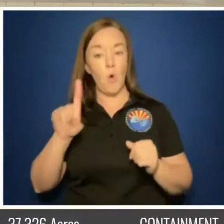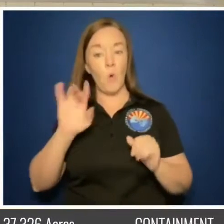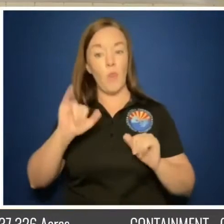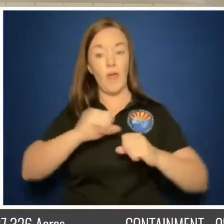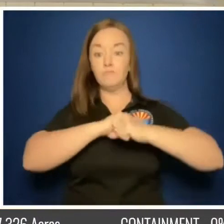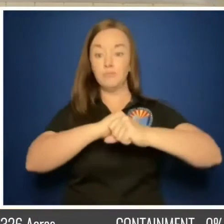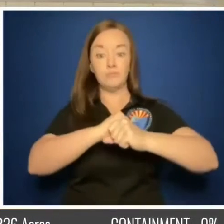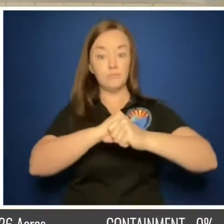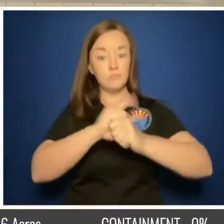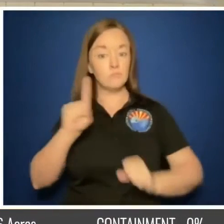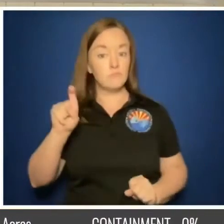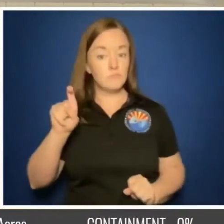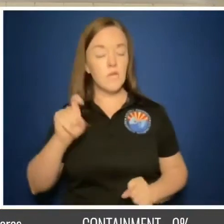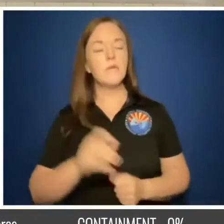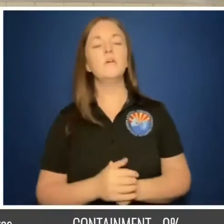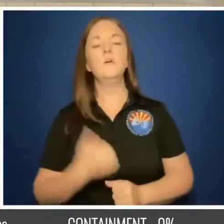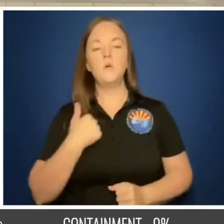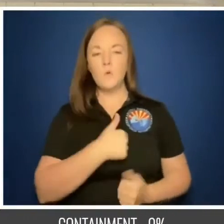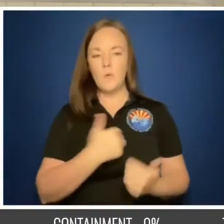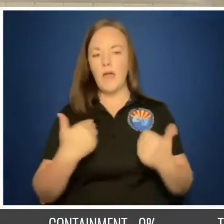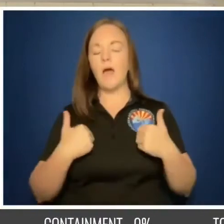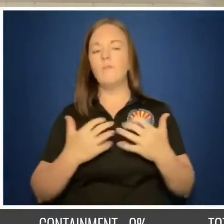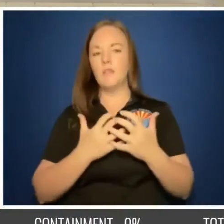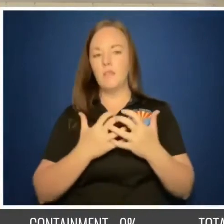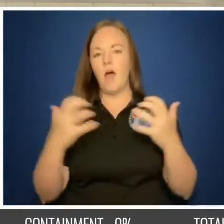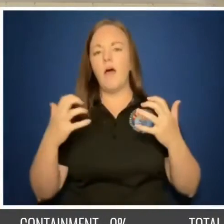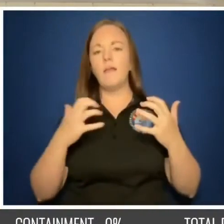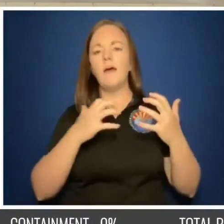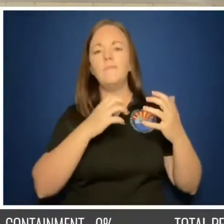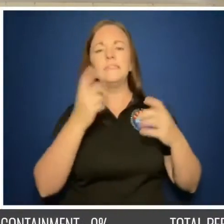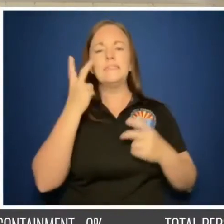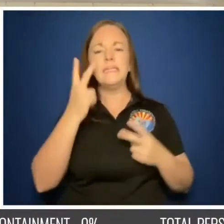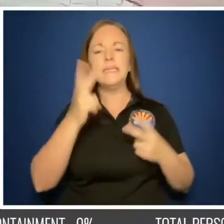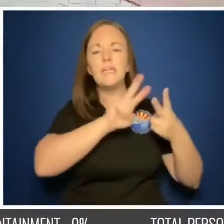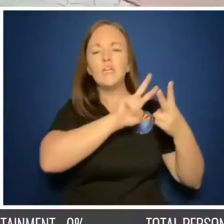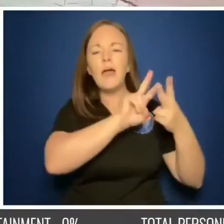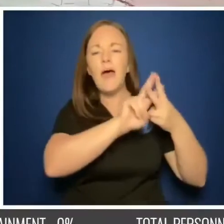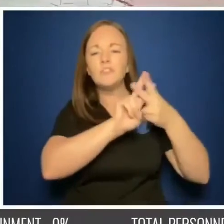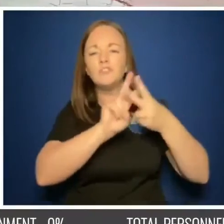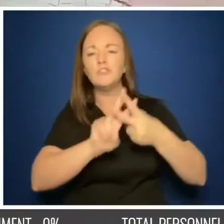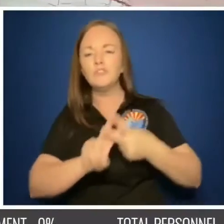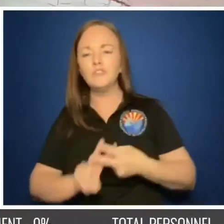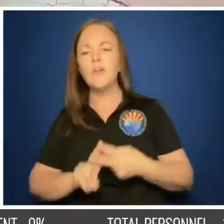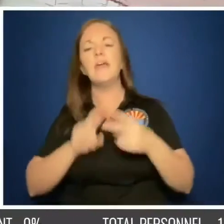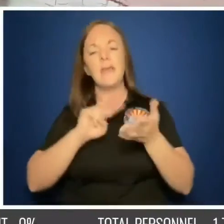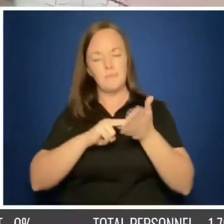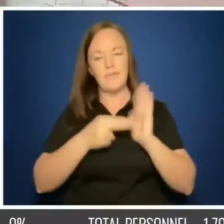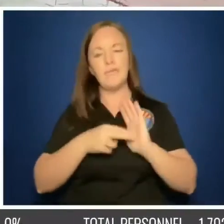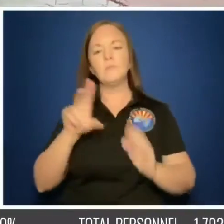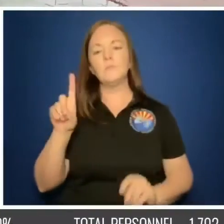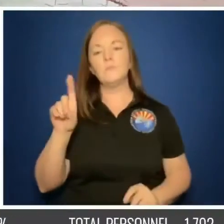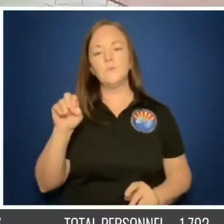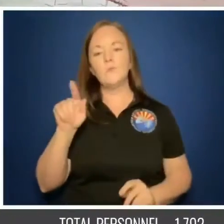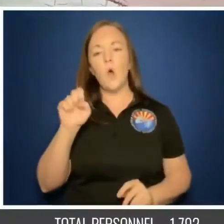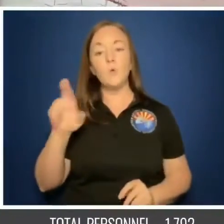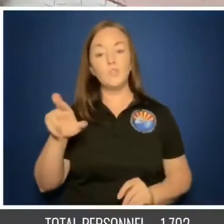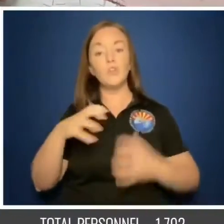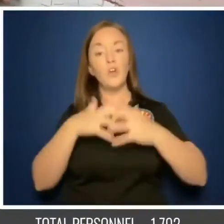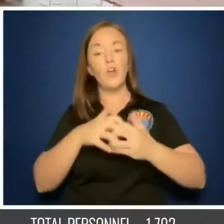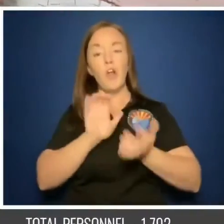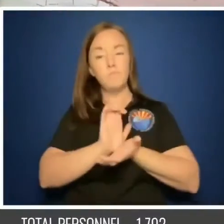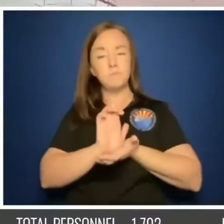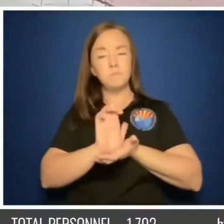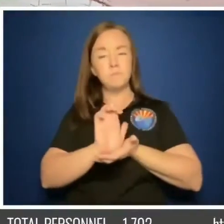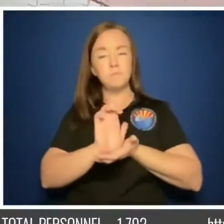down here. You could see the hash marks coming across here is a dozer line along the ridge line. So we've done a lot of